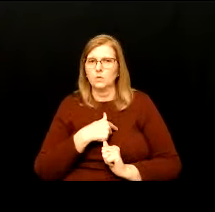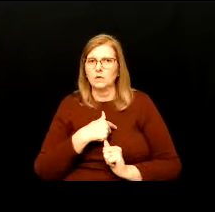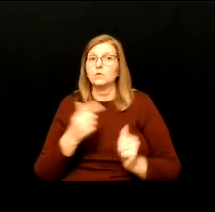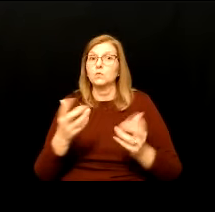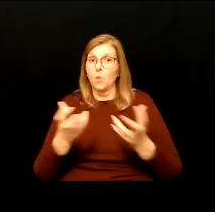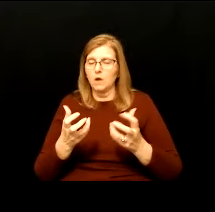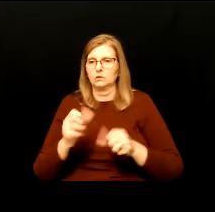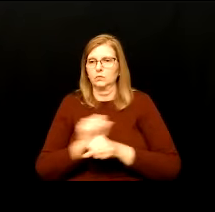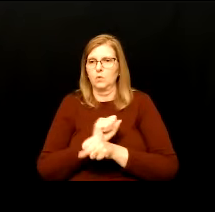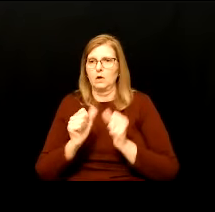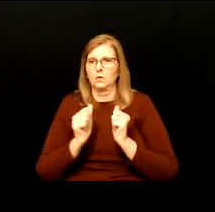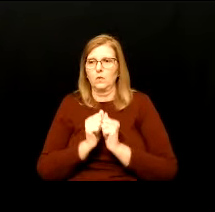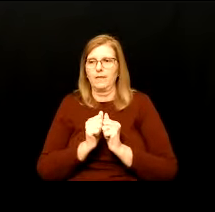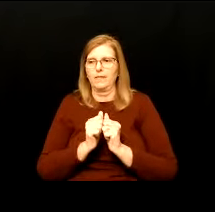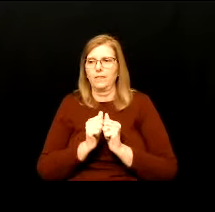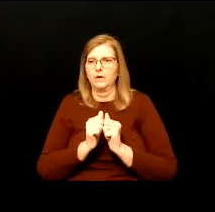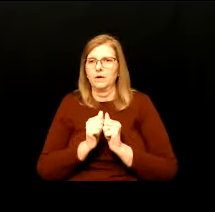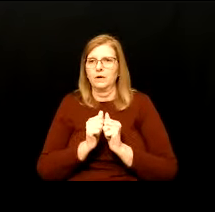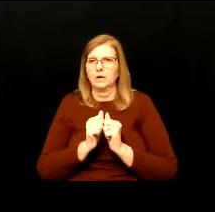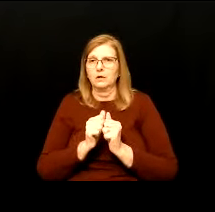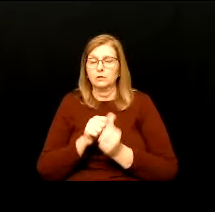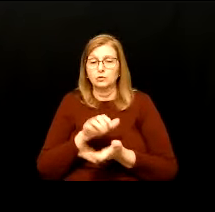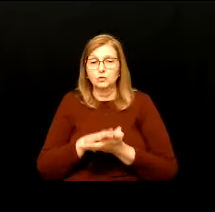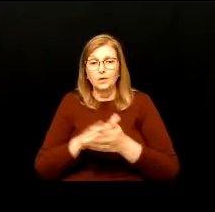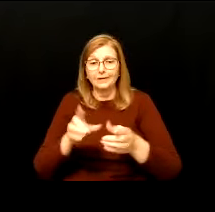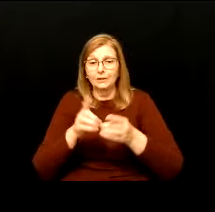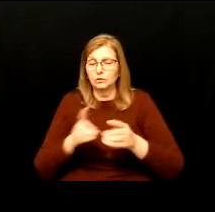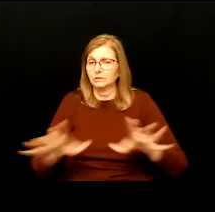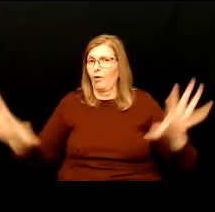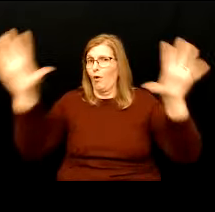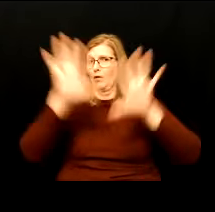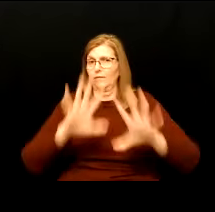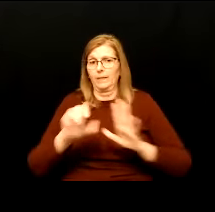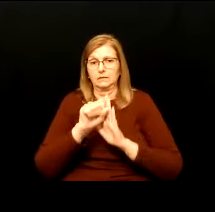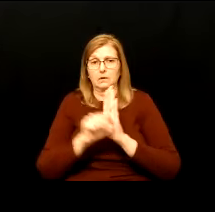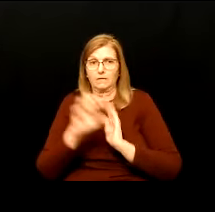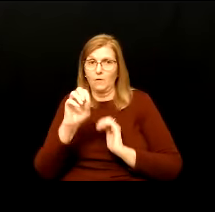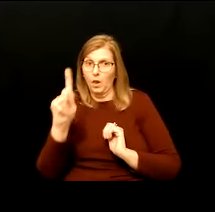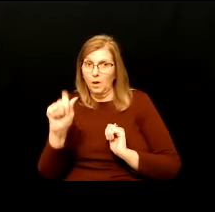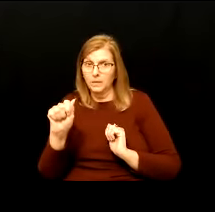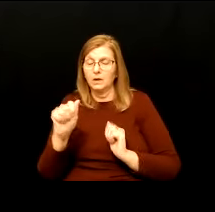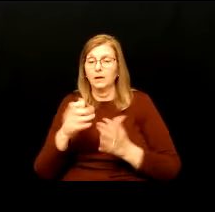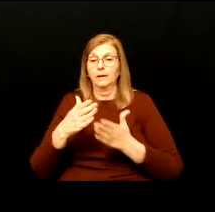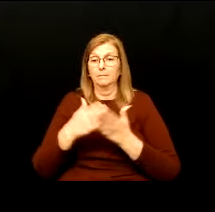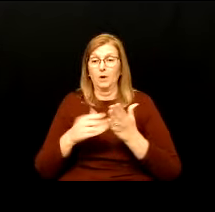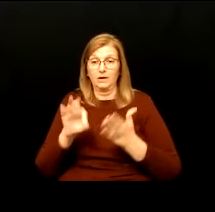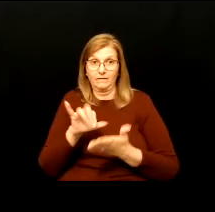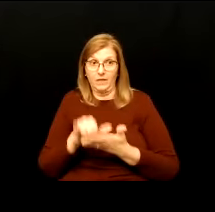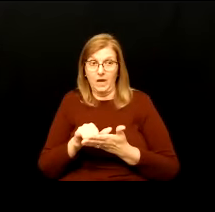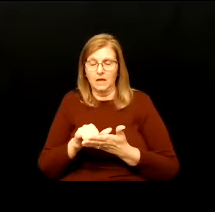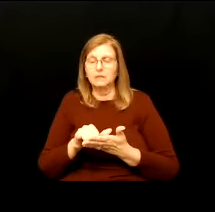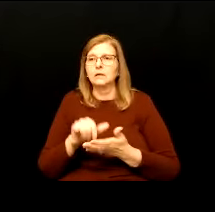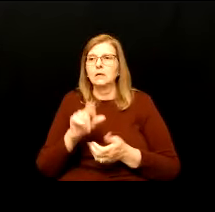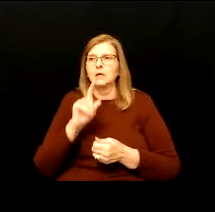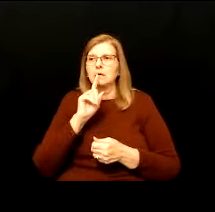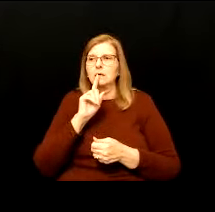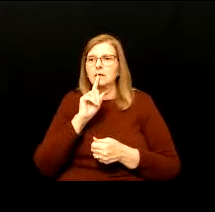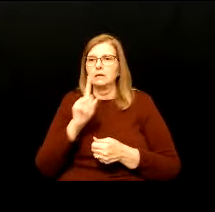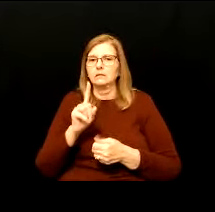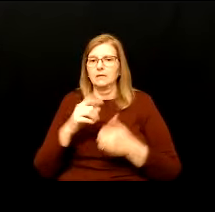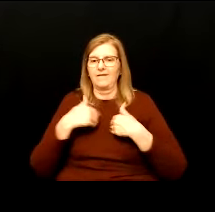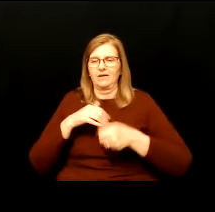work with school districts throughout the state of Oklahoma, and part of that is having